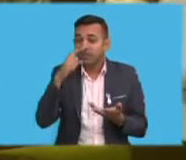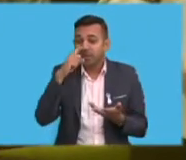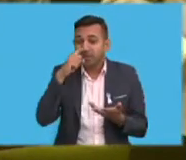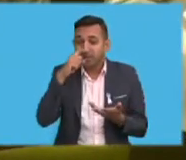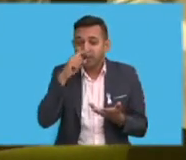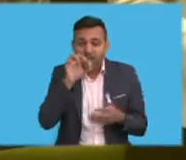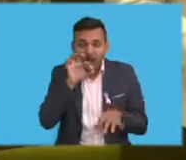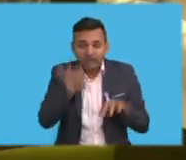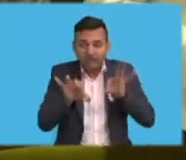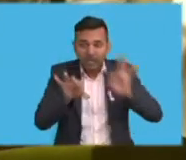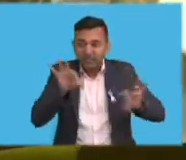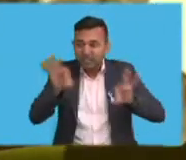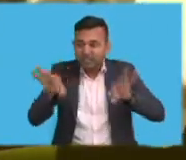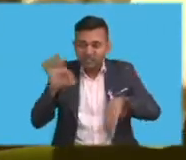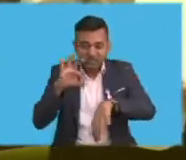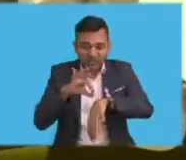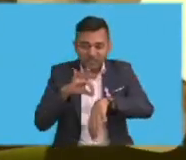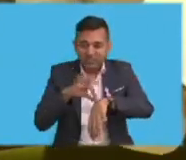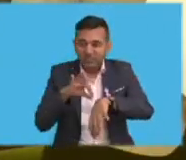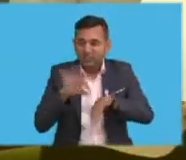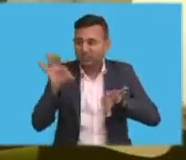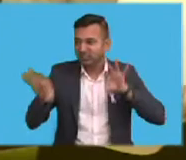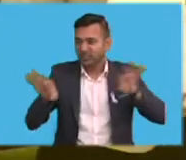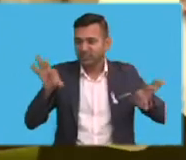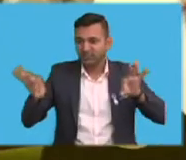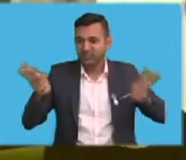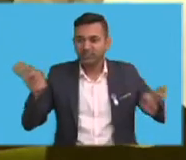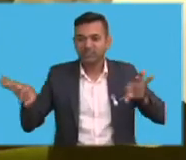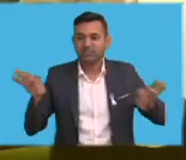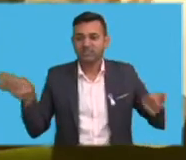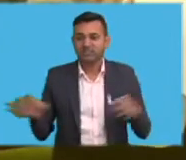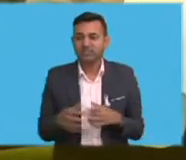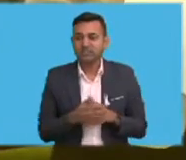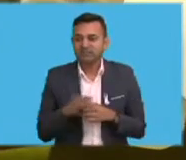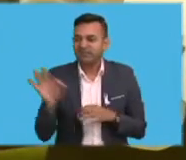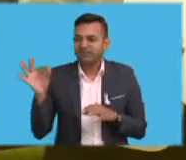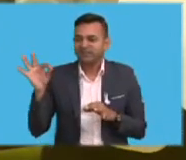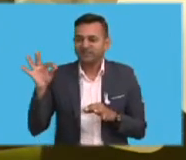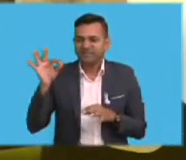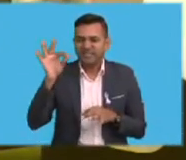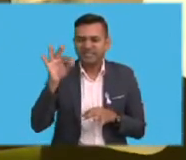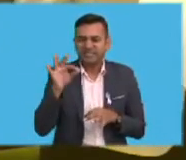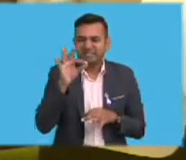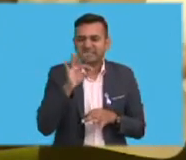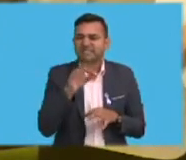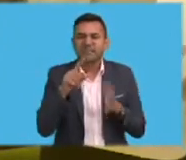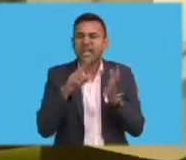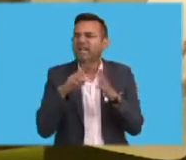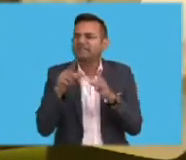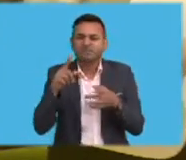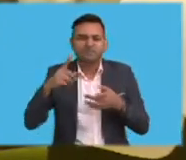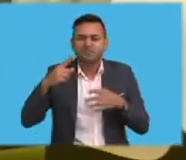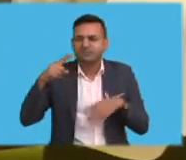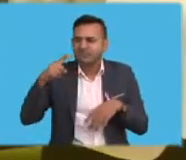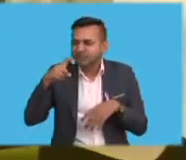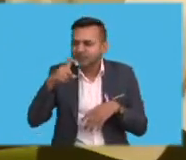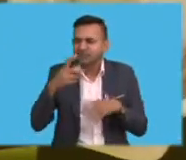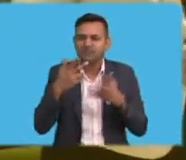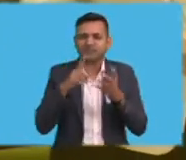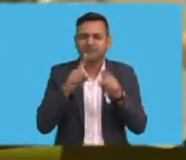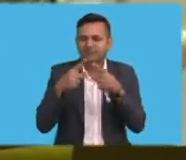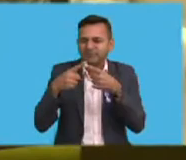They don't. Nor do fleas. Nor are they favourable to any geographic location where they breed.